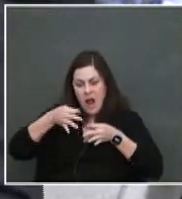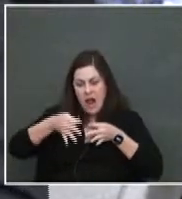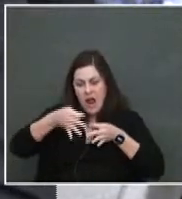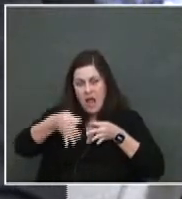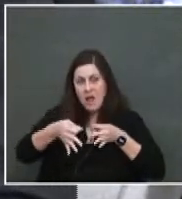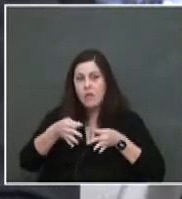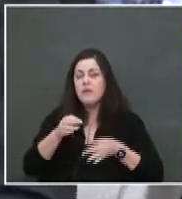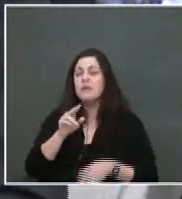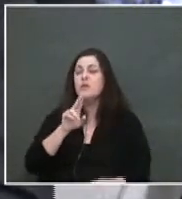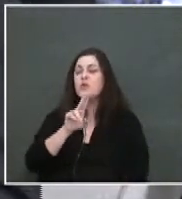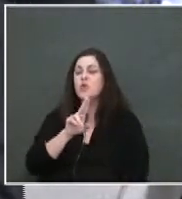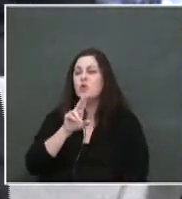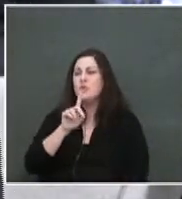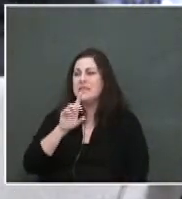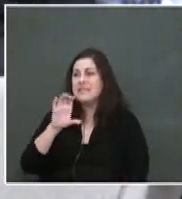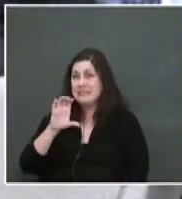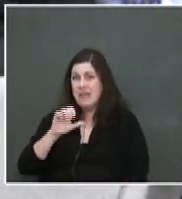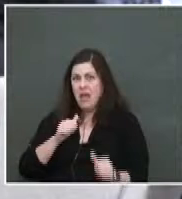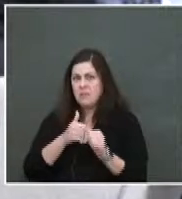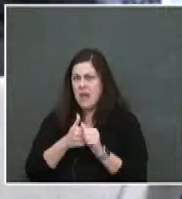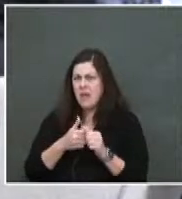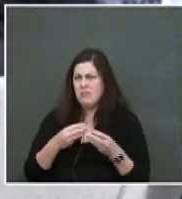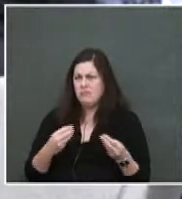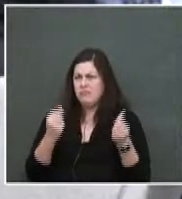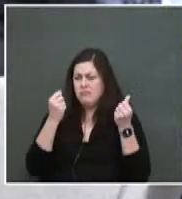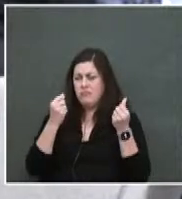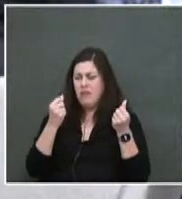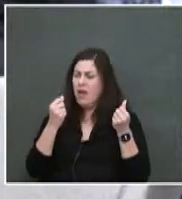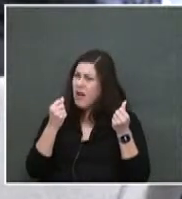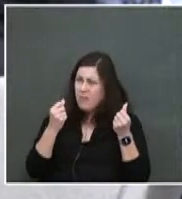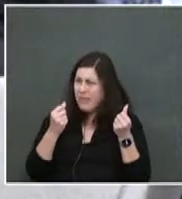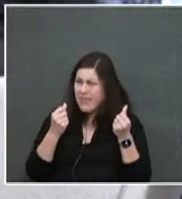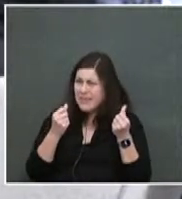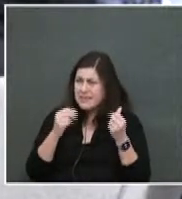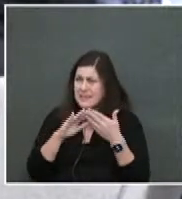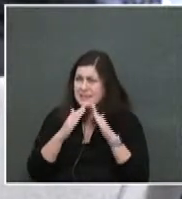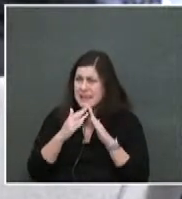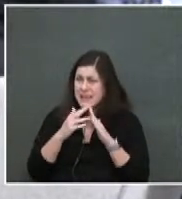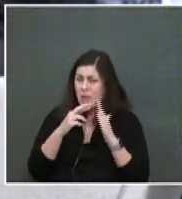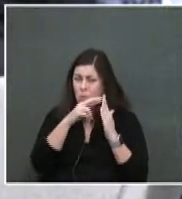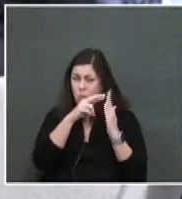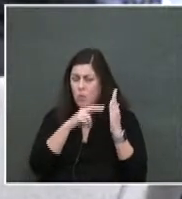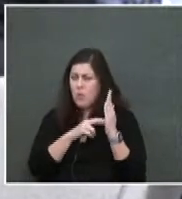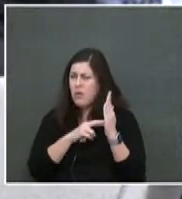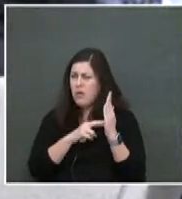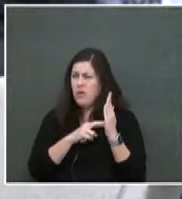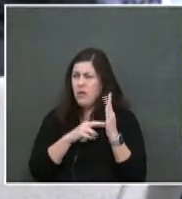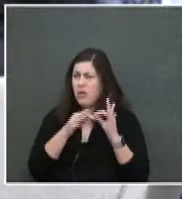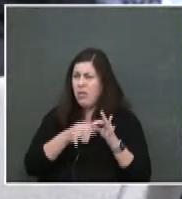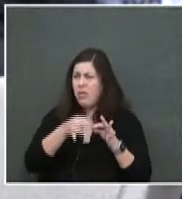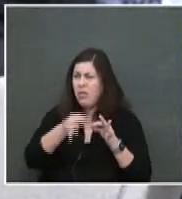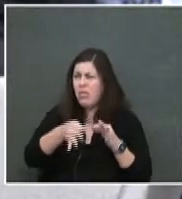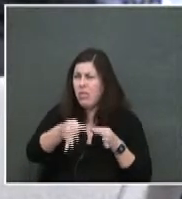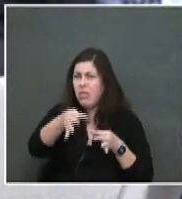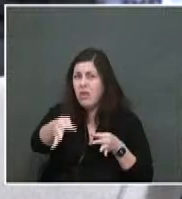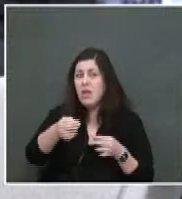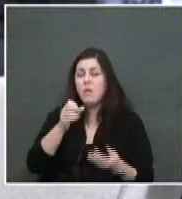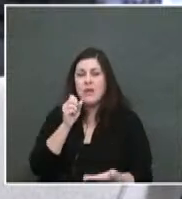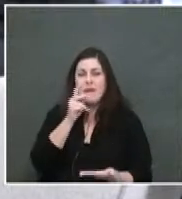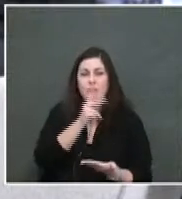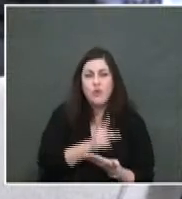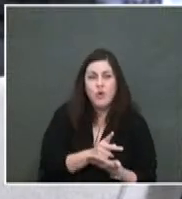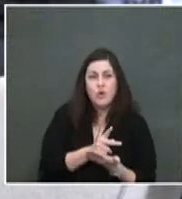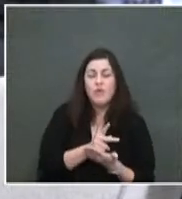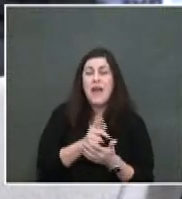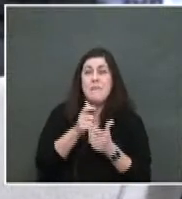UDC updates faster than a simple ordinance like this. We approved a major, I'm sorry, not a major league,